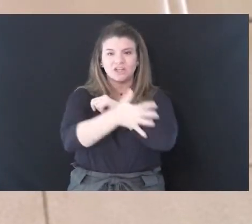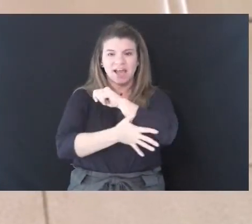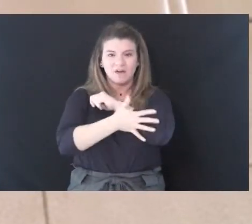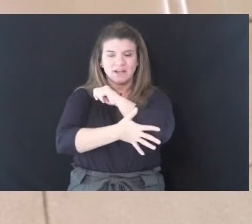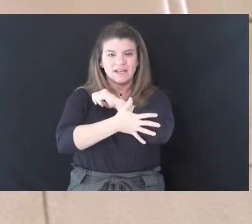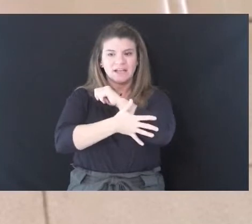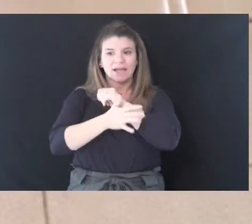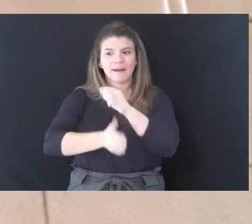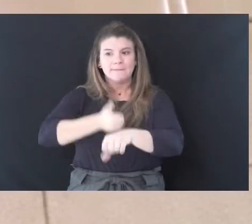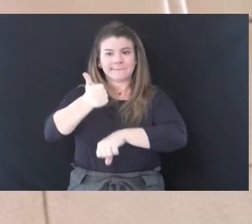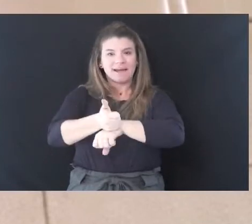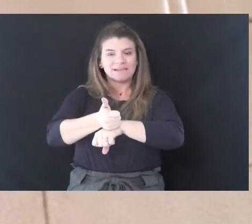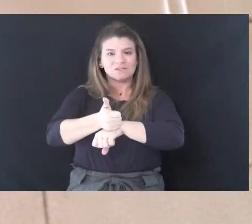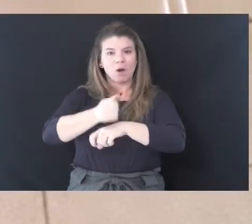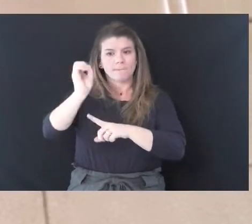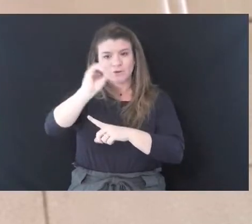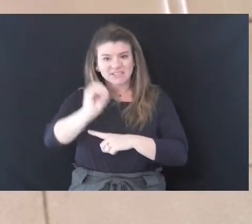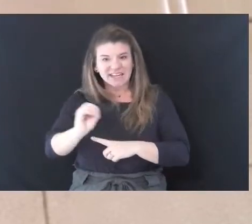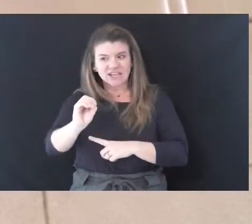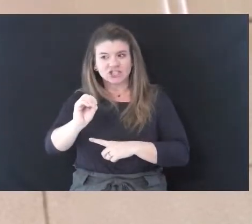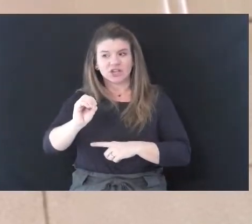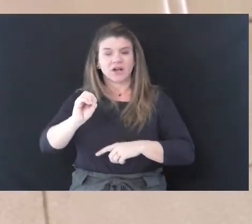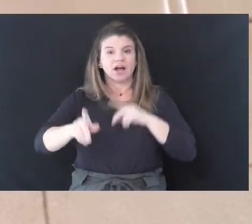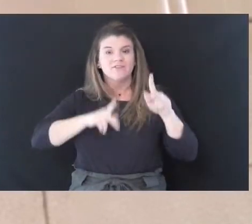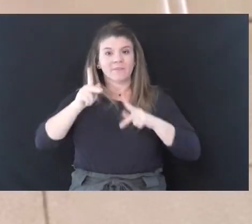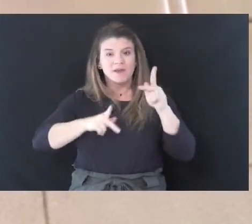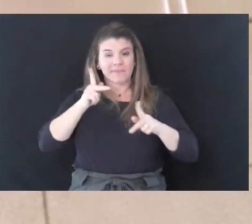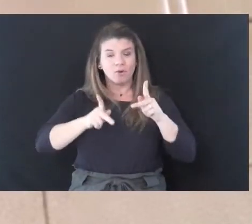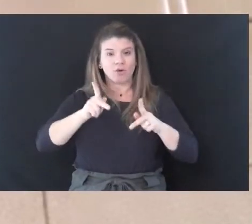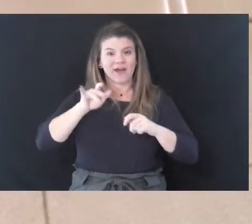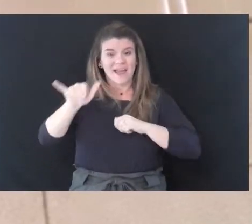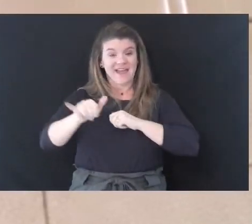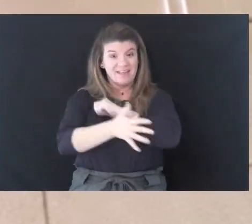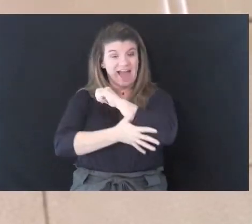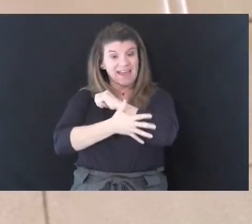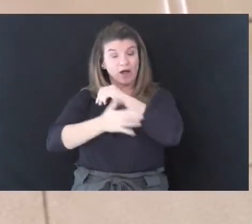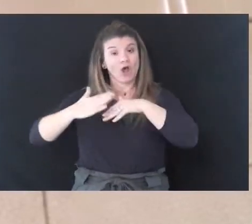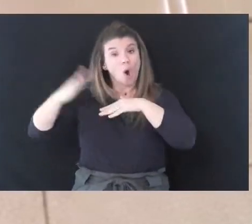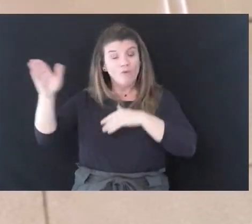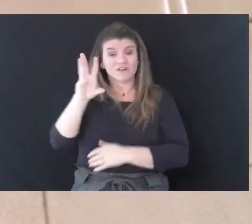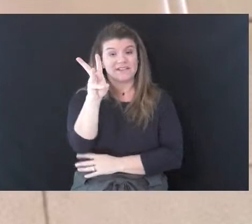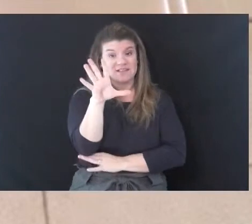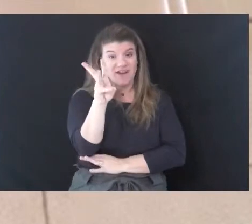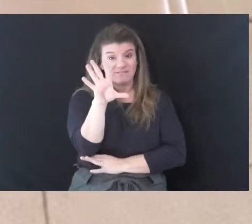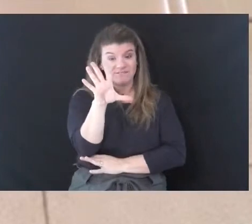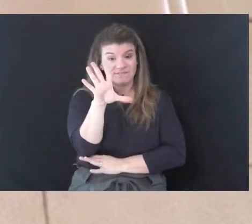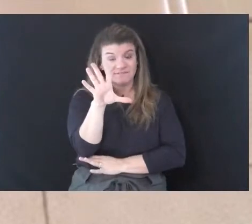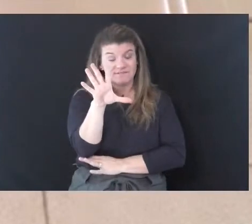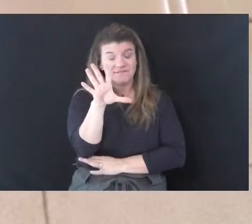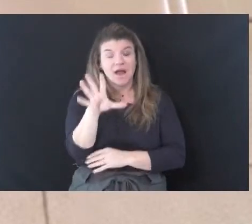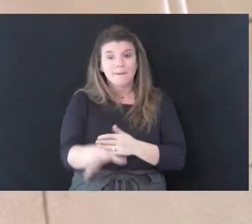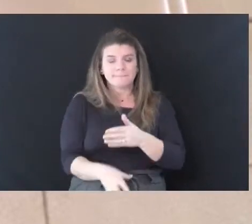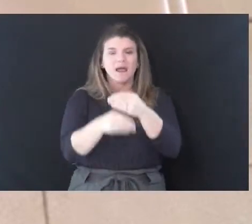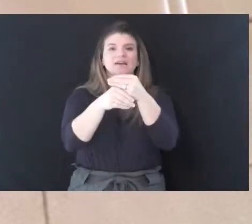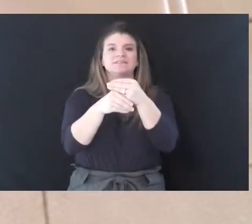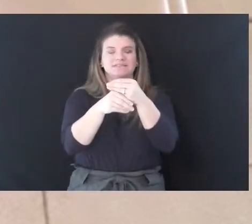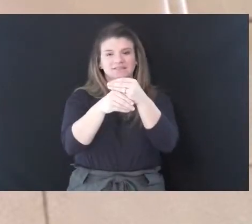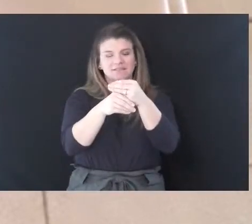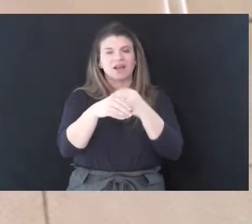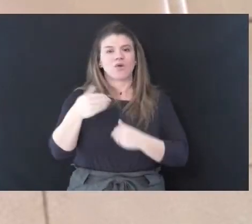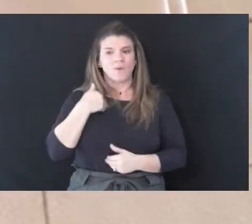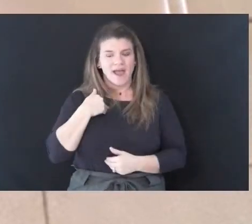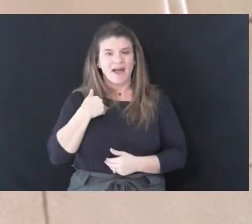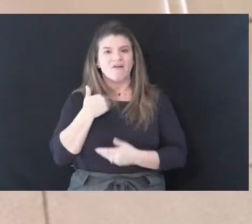on the percentage of people in that county over the age of 65, plus where we have those